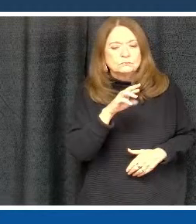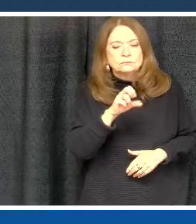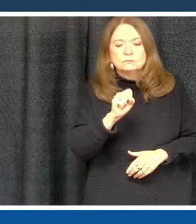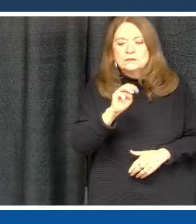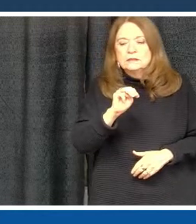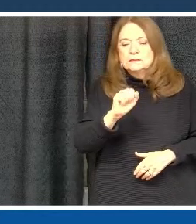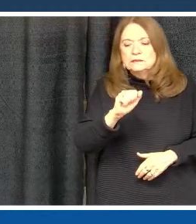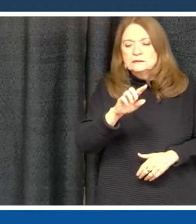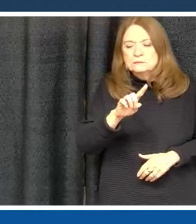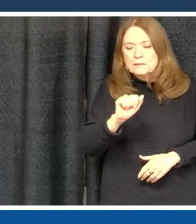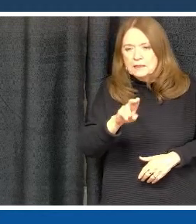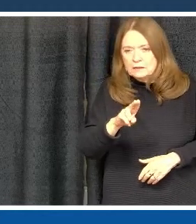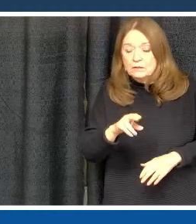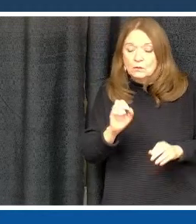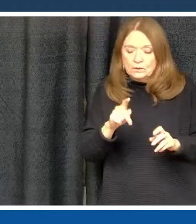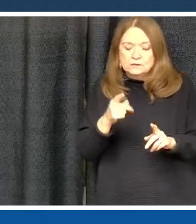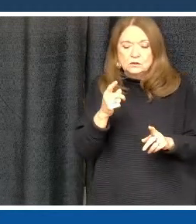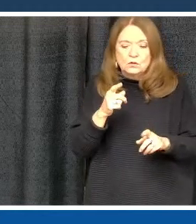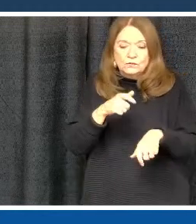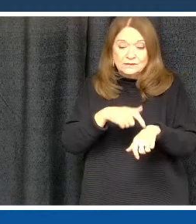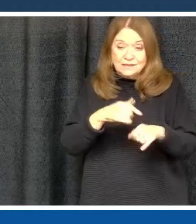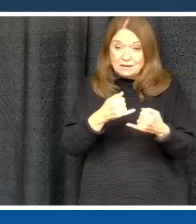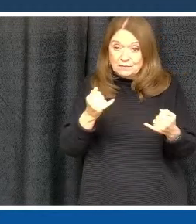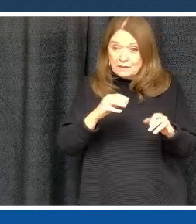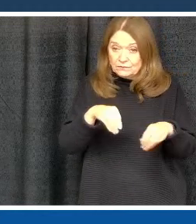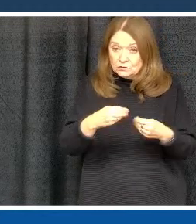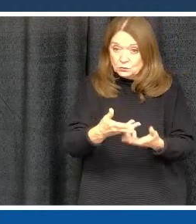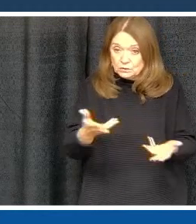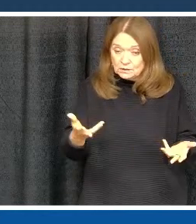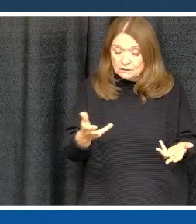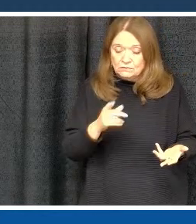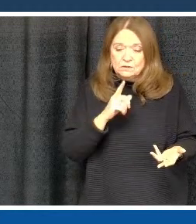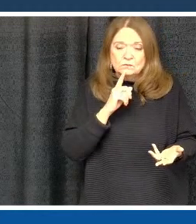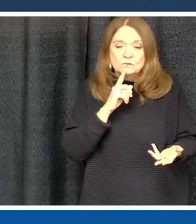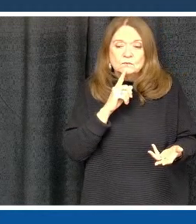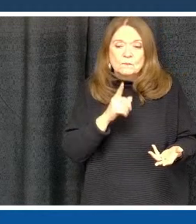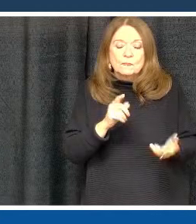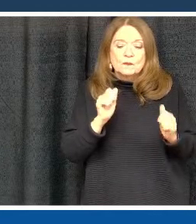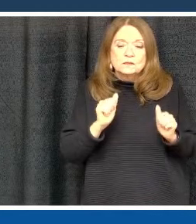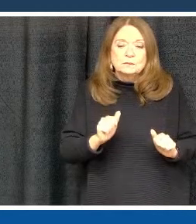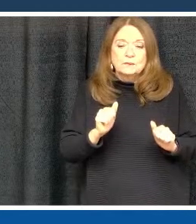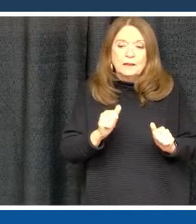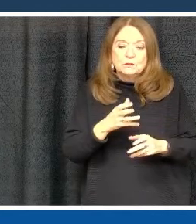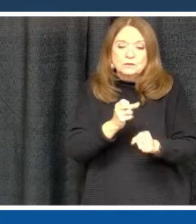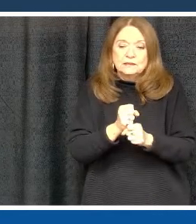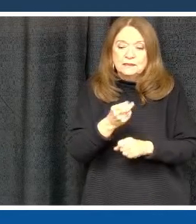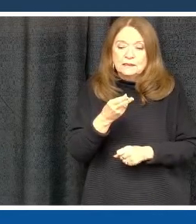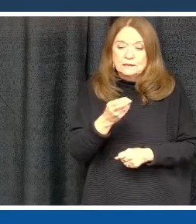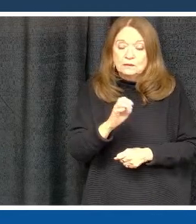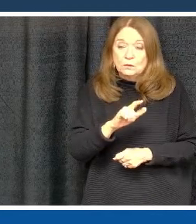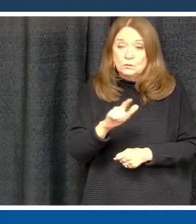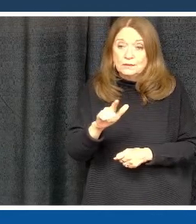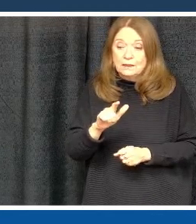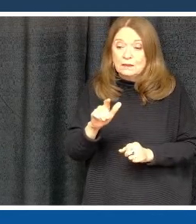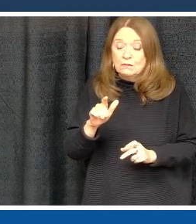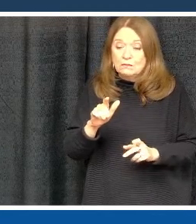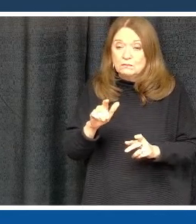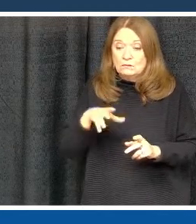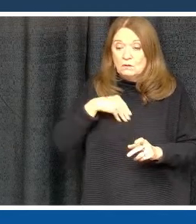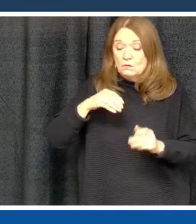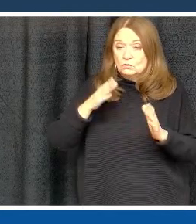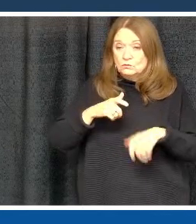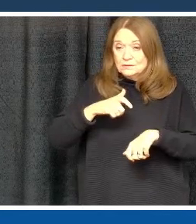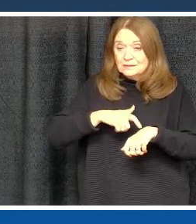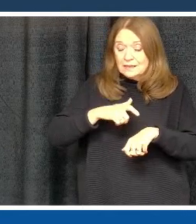So the timeline that you all were provided was to be able to give the hoteliers time to implement